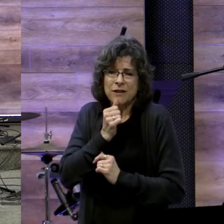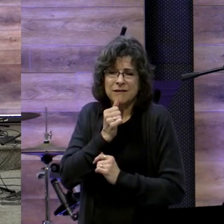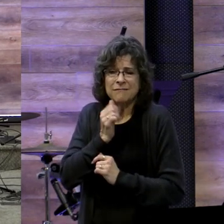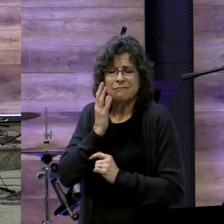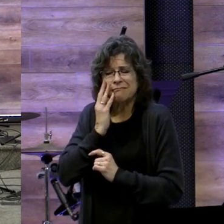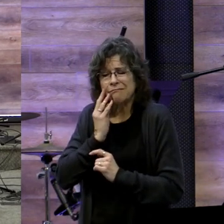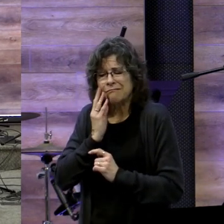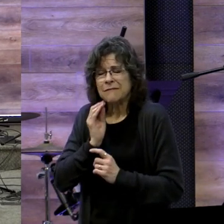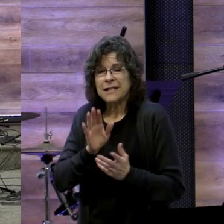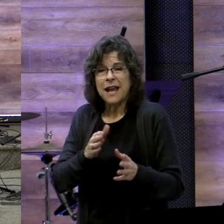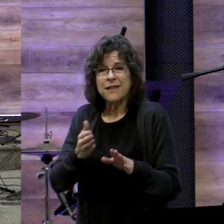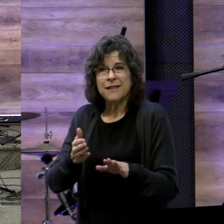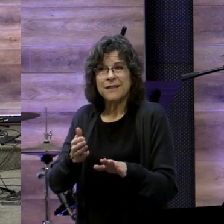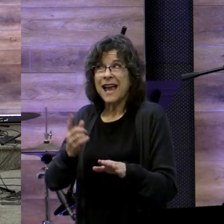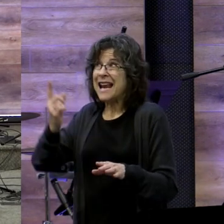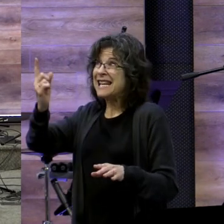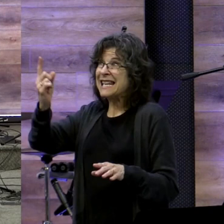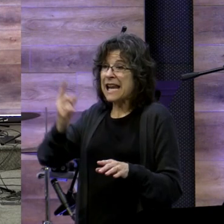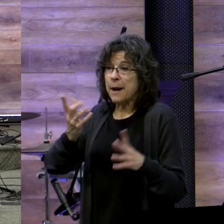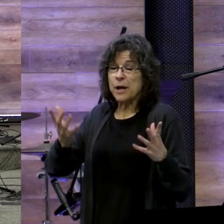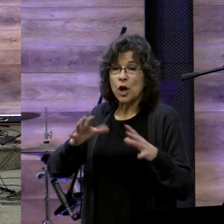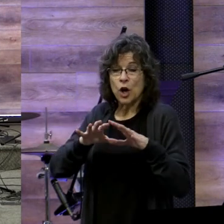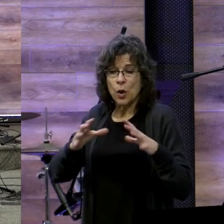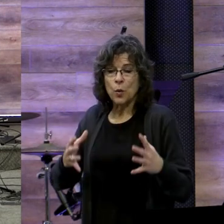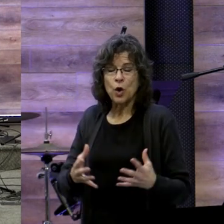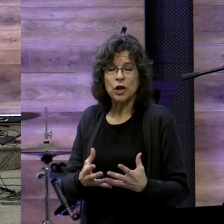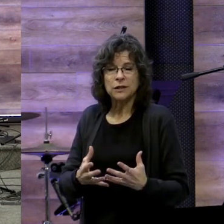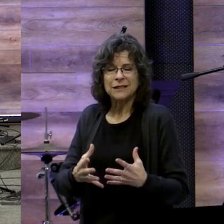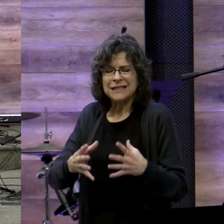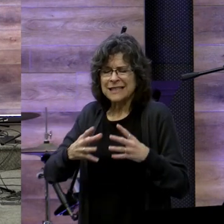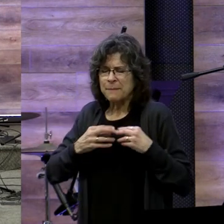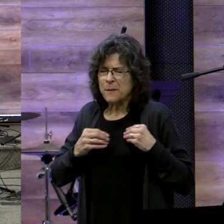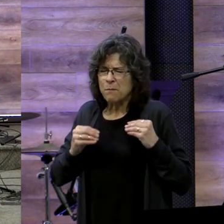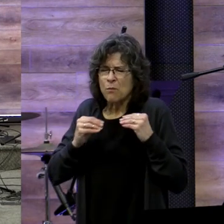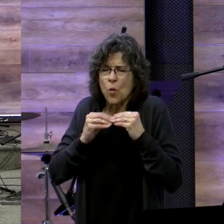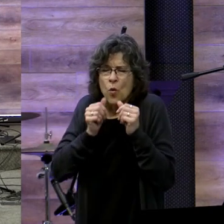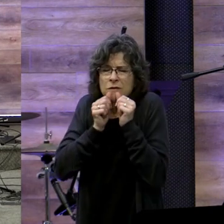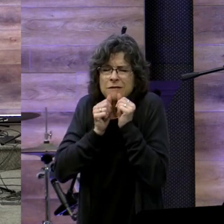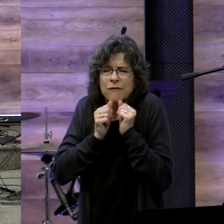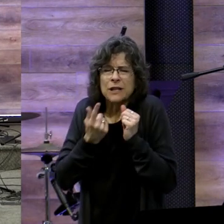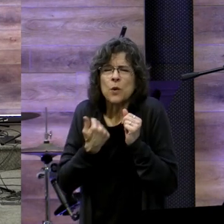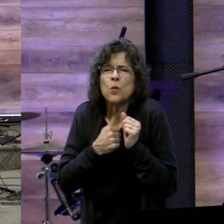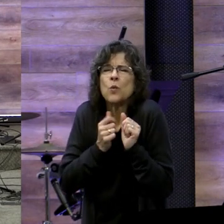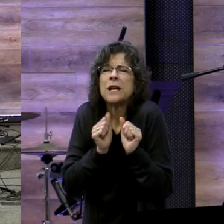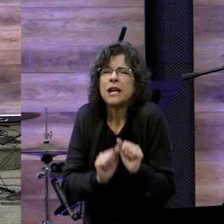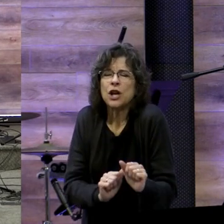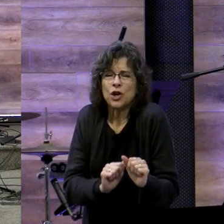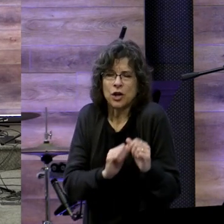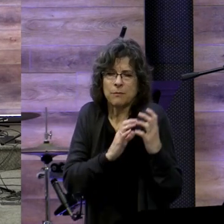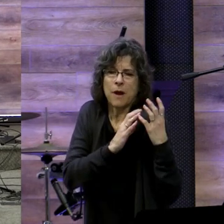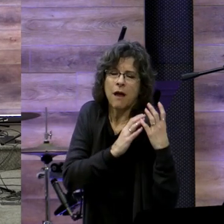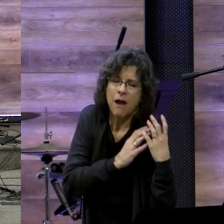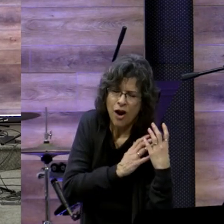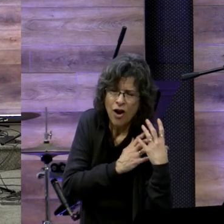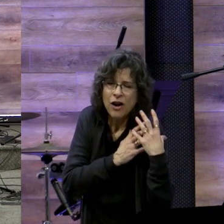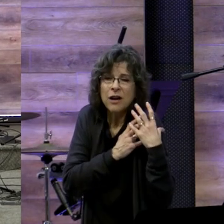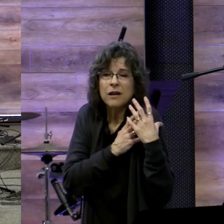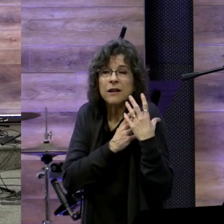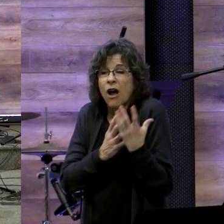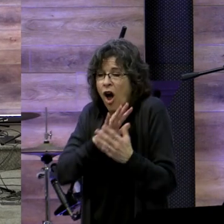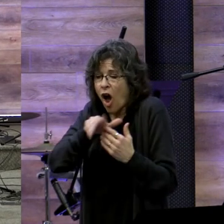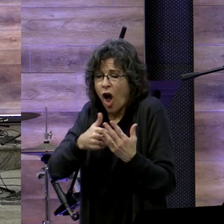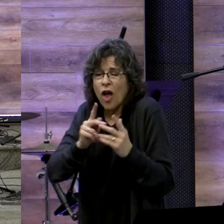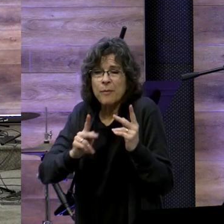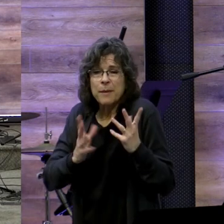entered into our world, took on more suffering than we could ever imagine, and rose in victory over it. See, for